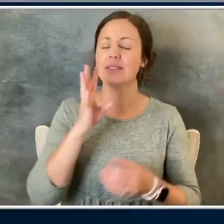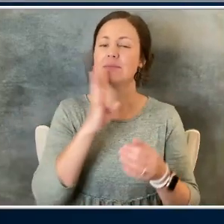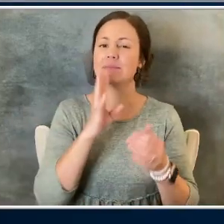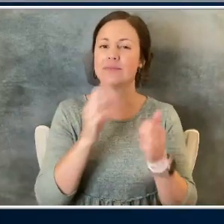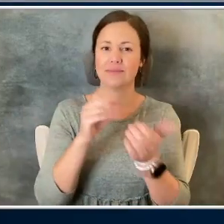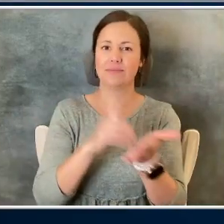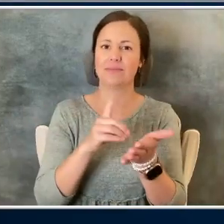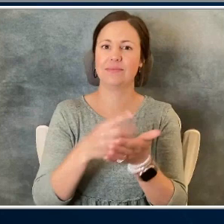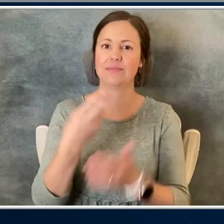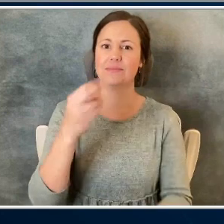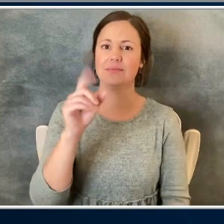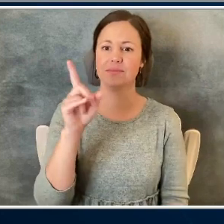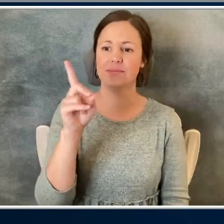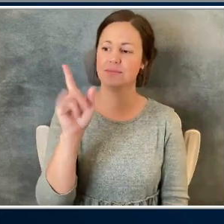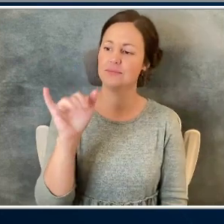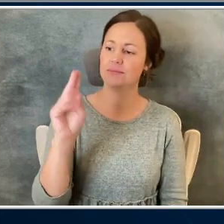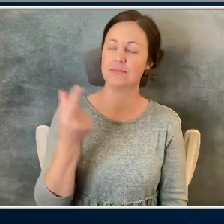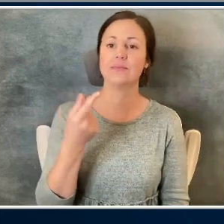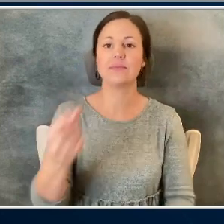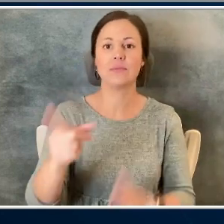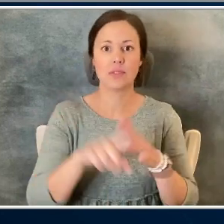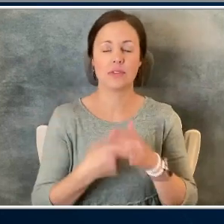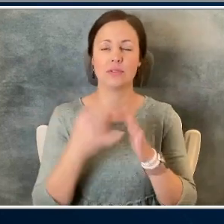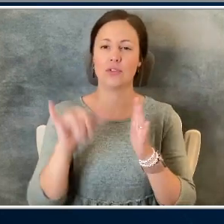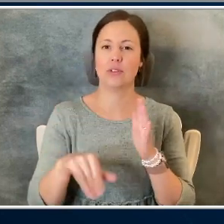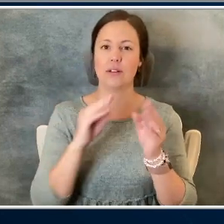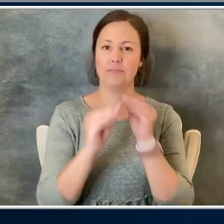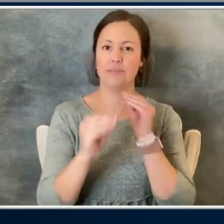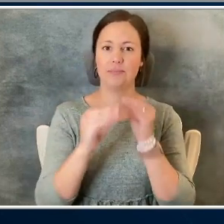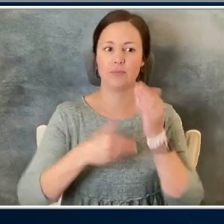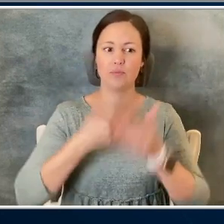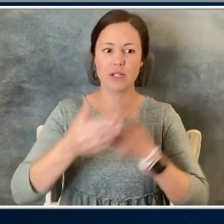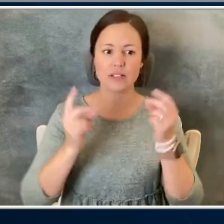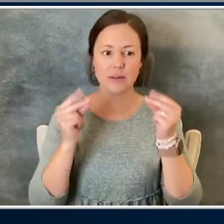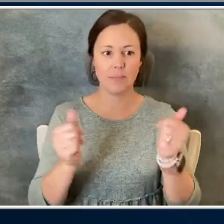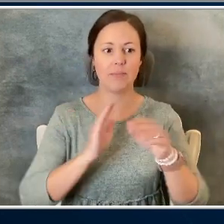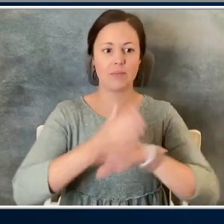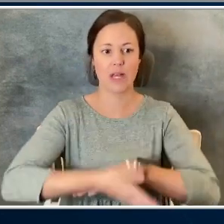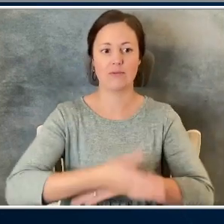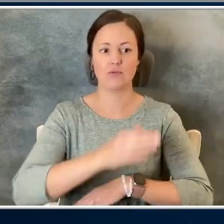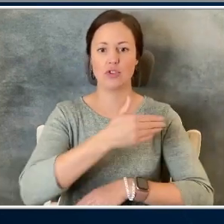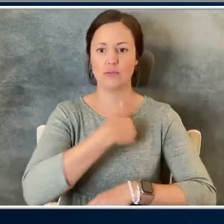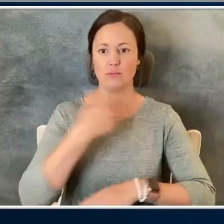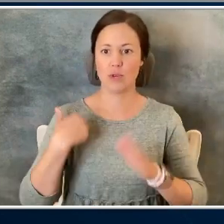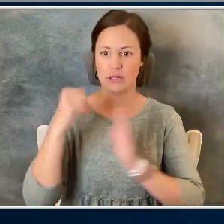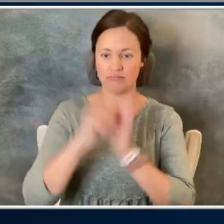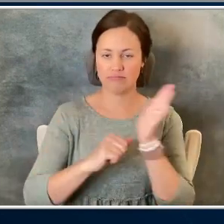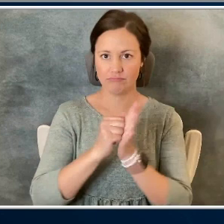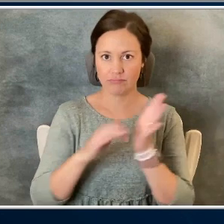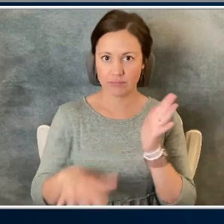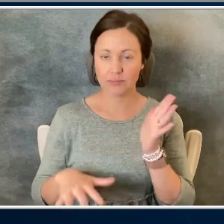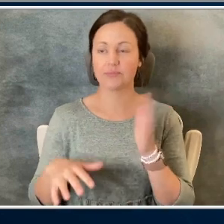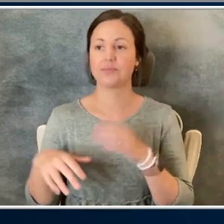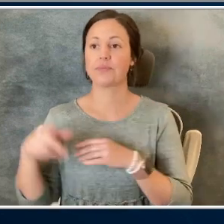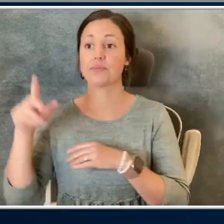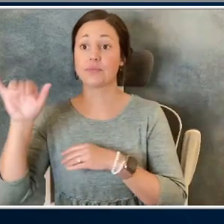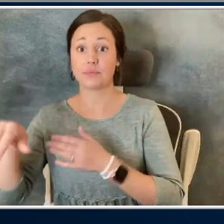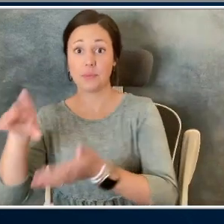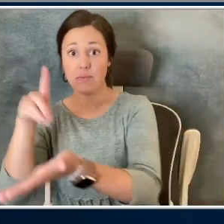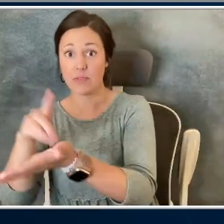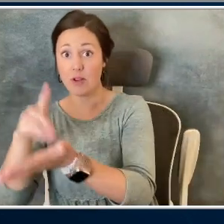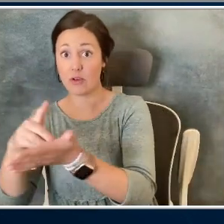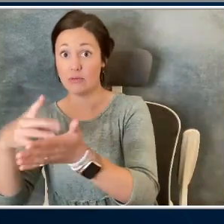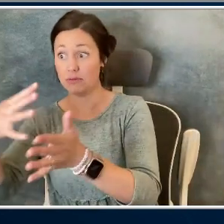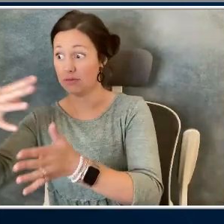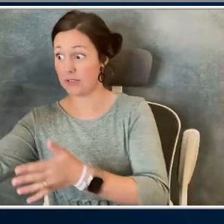process immediately after a mastectomy. The surgical oncologist steps away from the table, and you step up. What